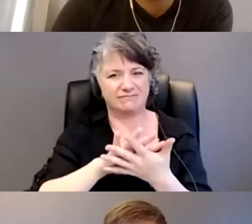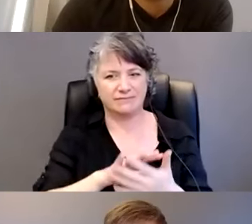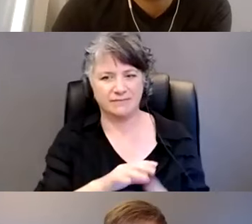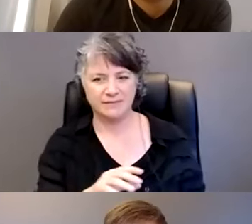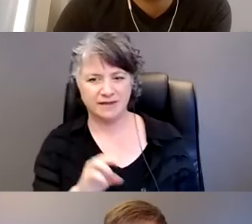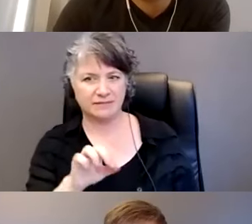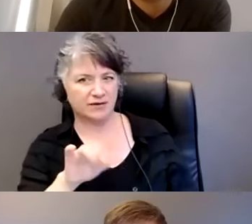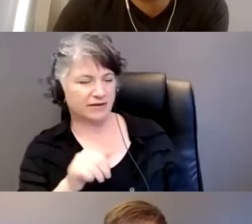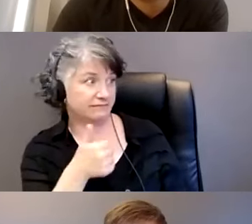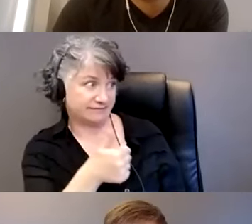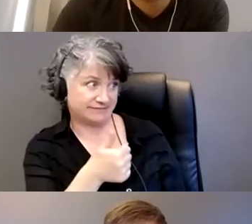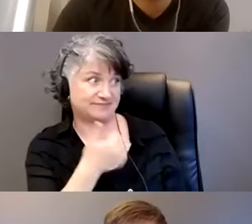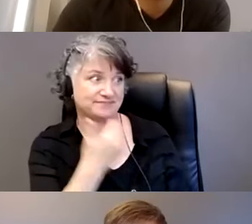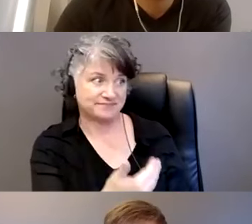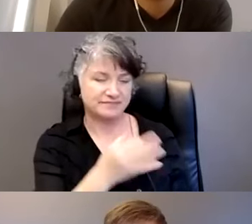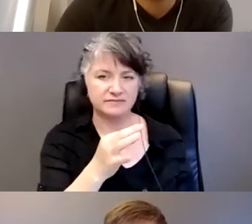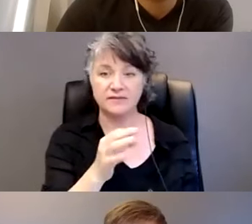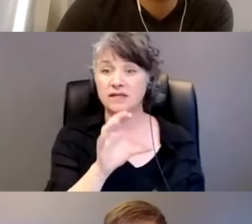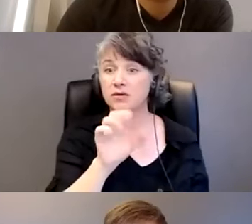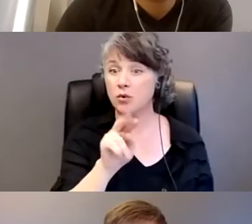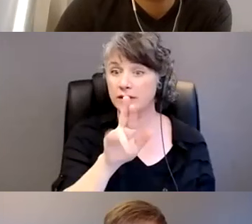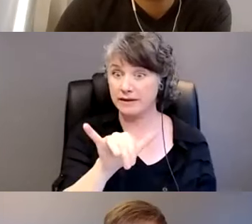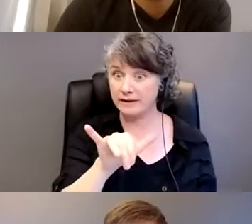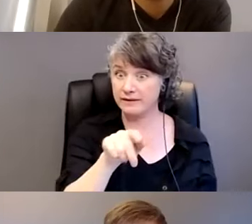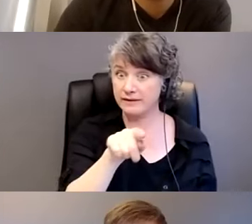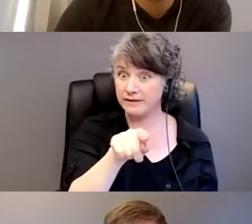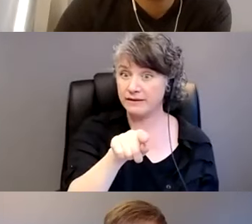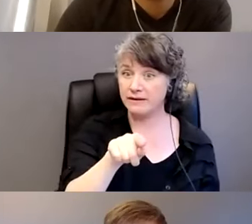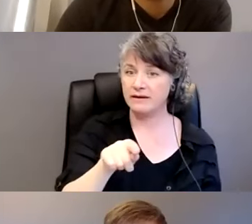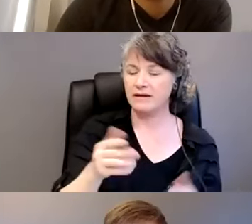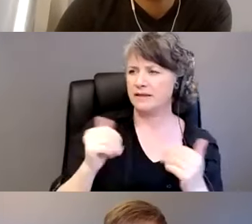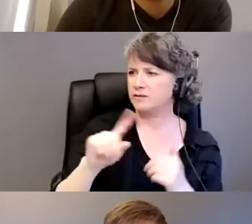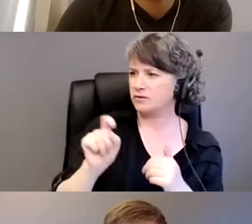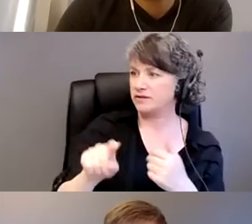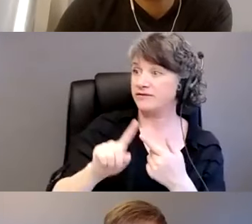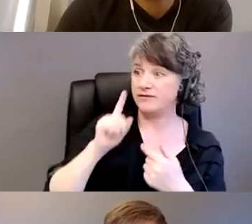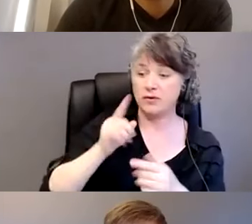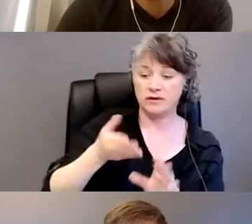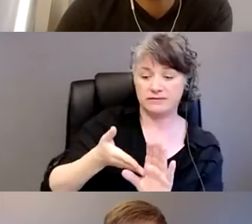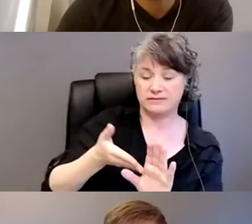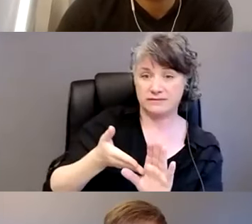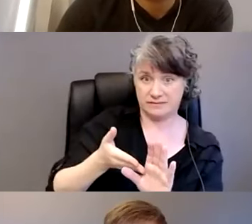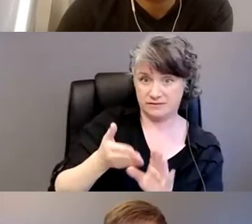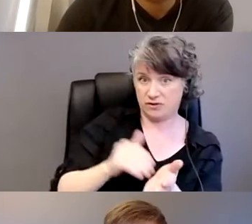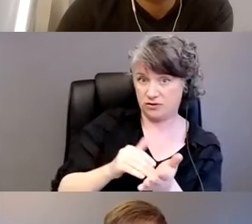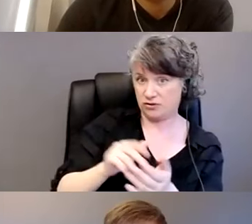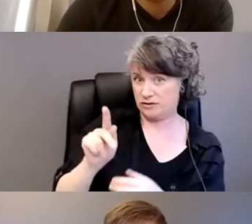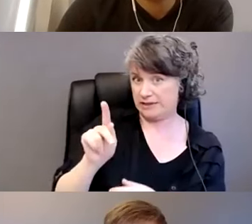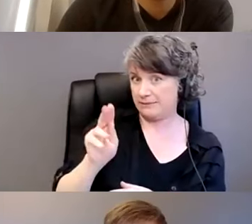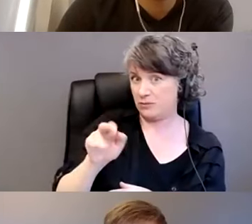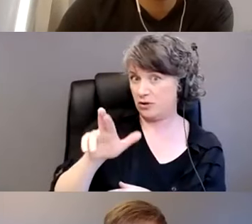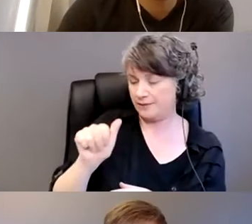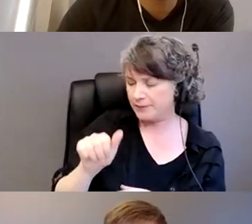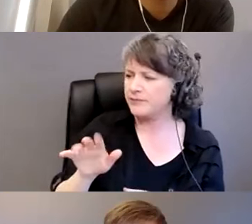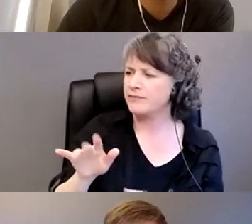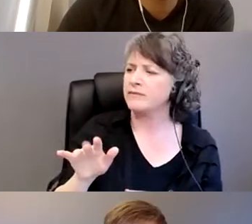you. Courtney? So our next question again is for Dr. Kitamara. The question is, it is